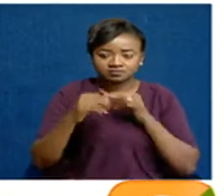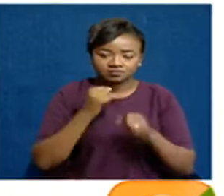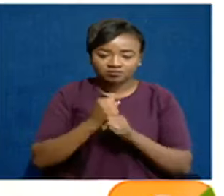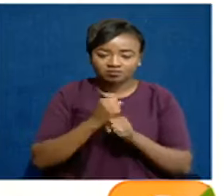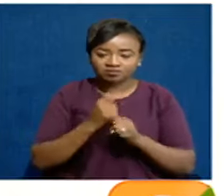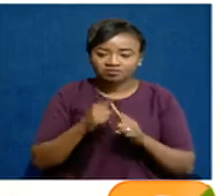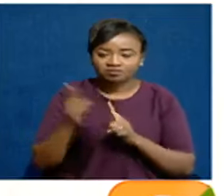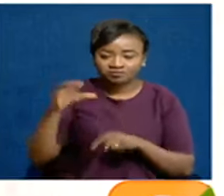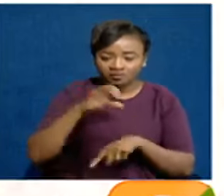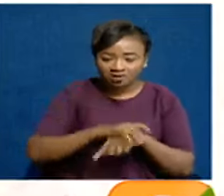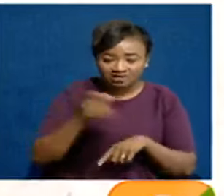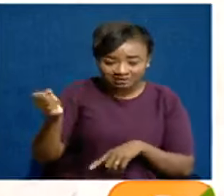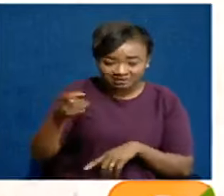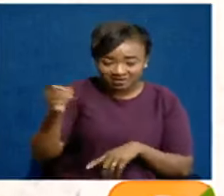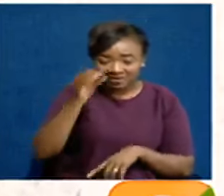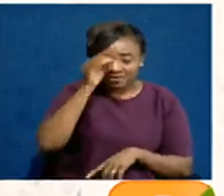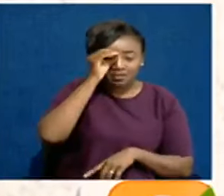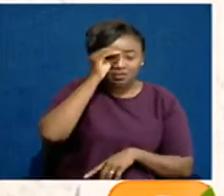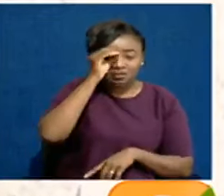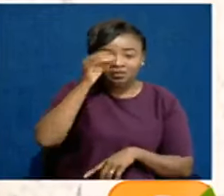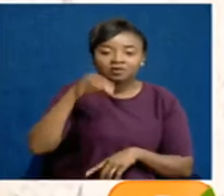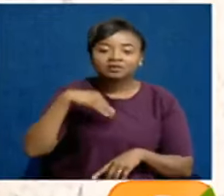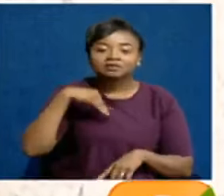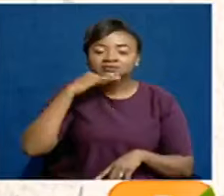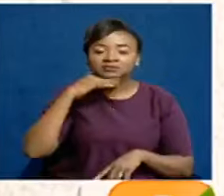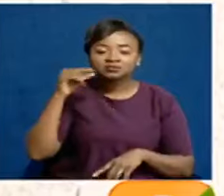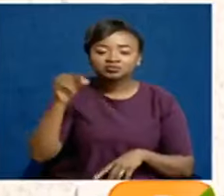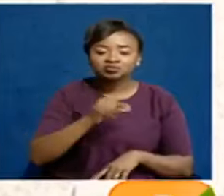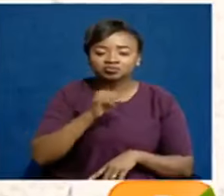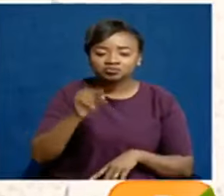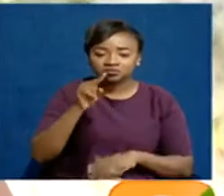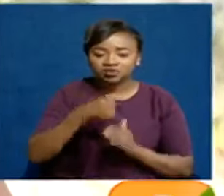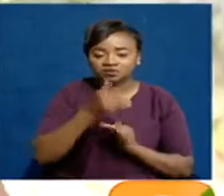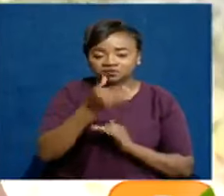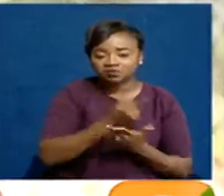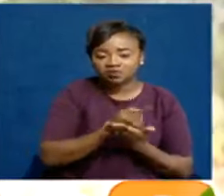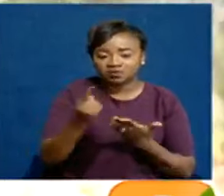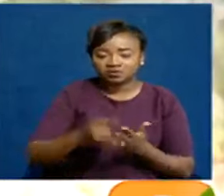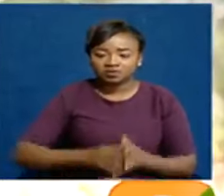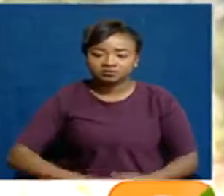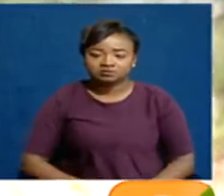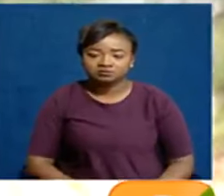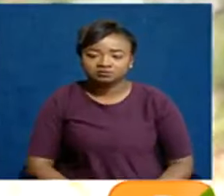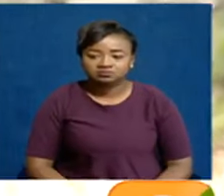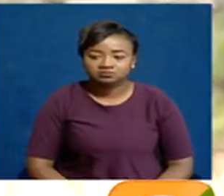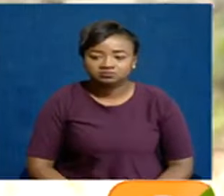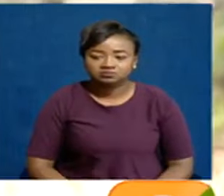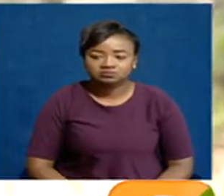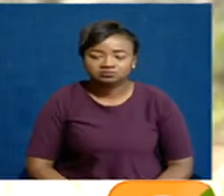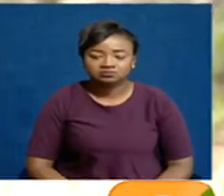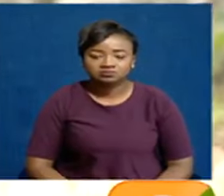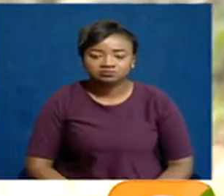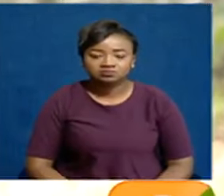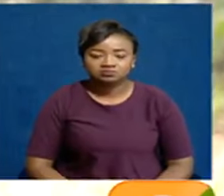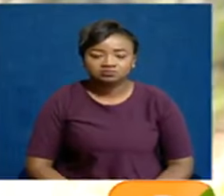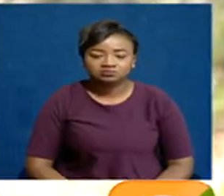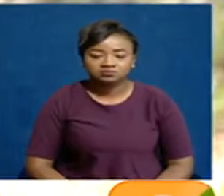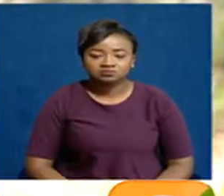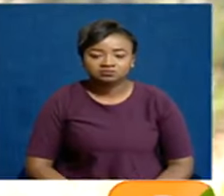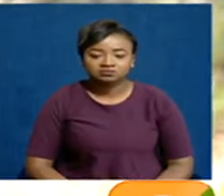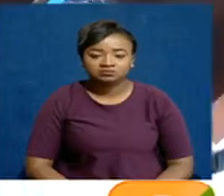get her first salary. As the family says, they were informed of the death of their kin just 1 week after she landed in the